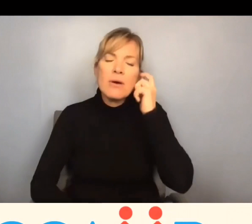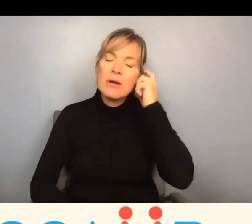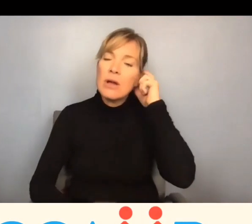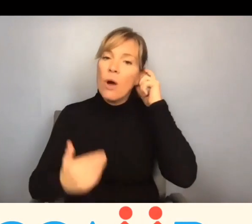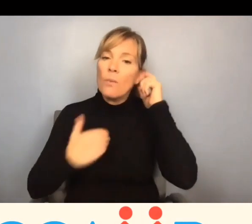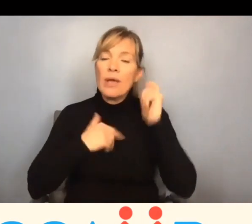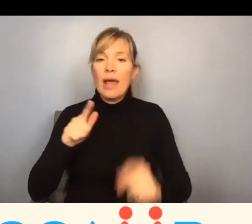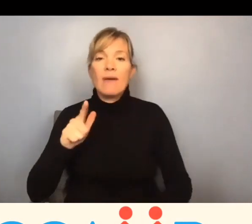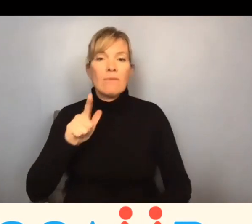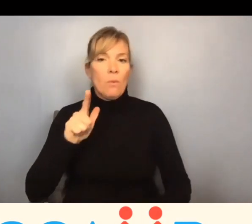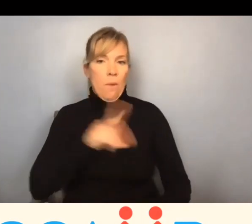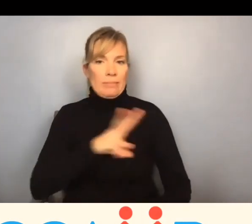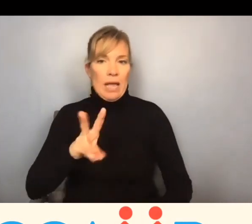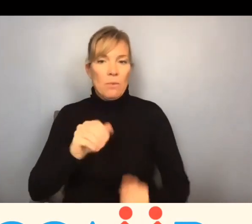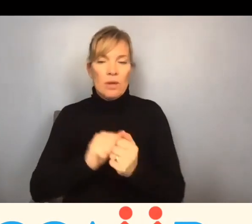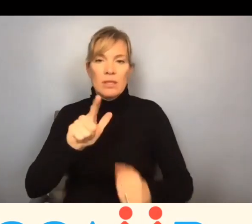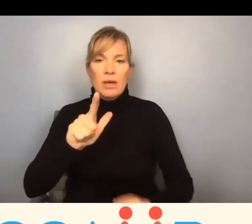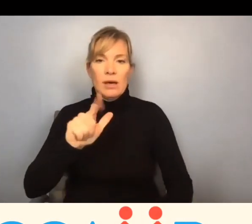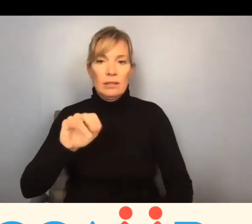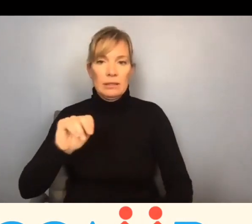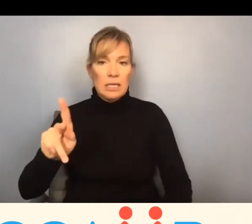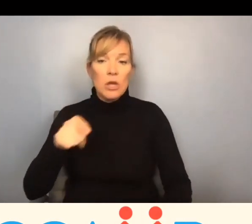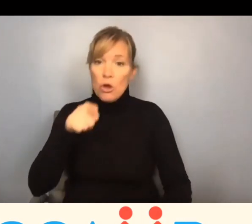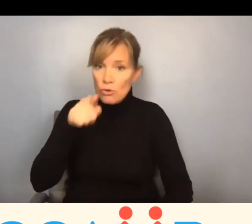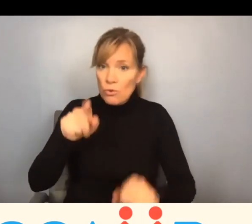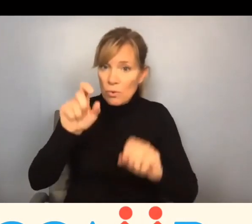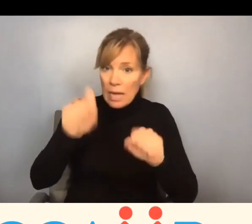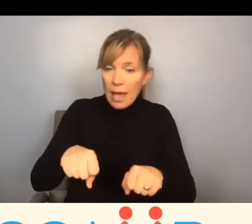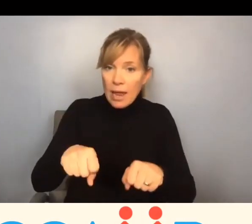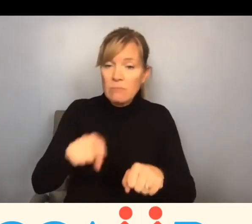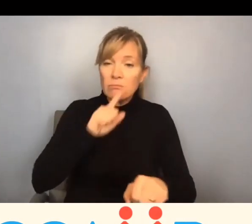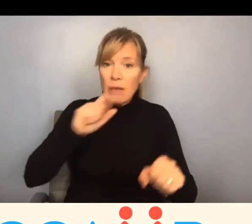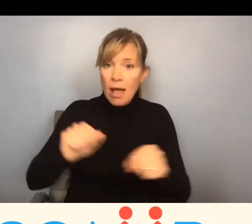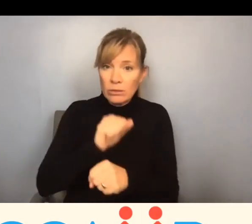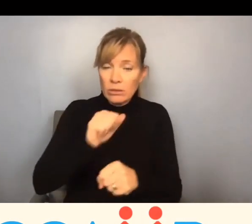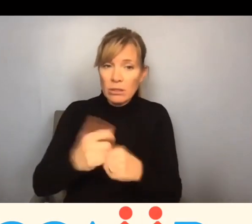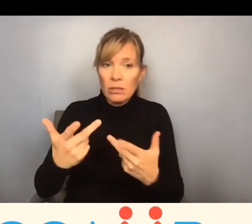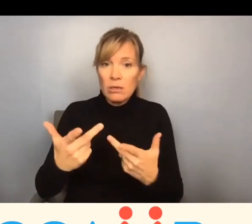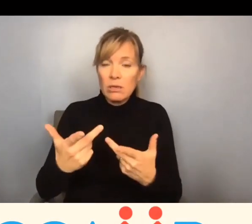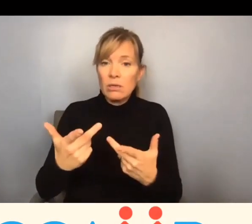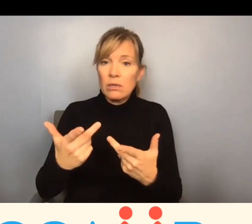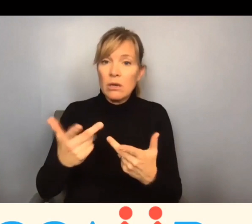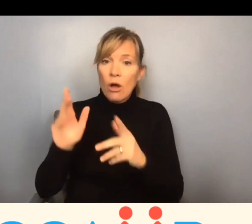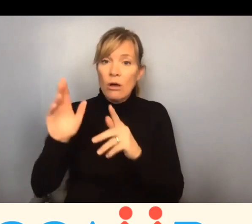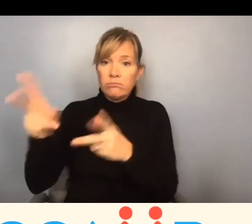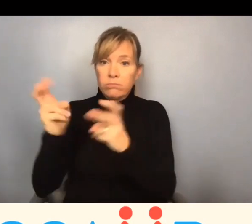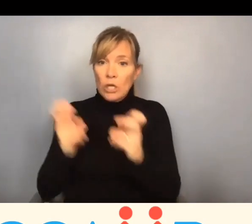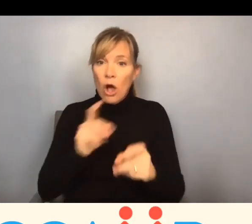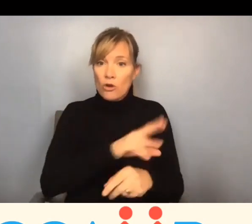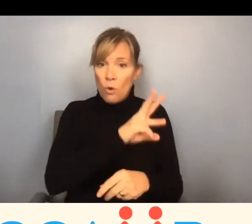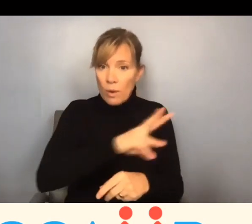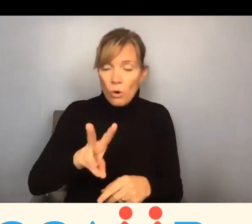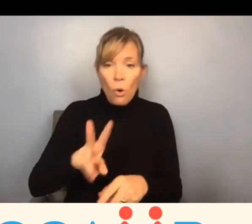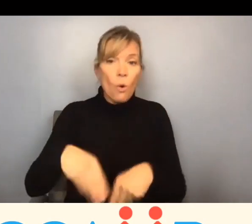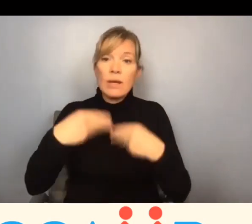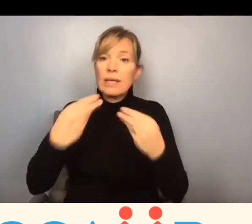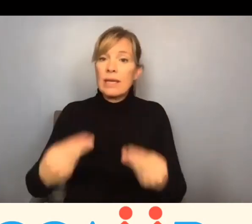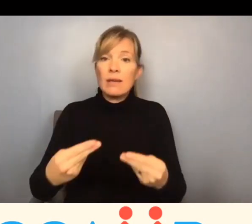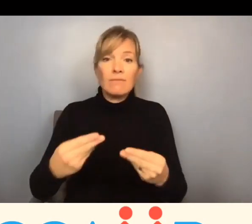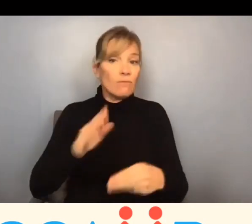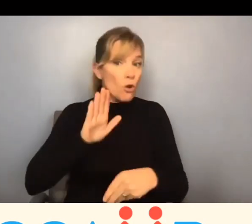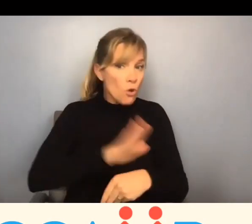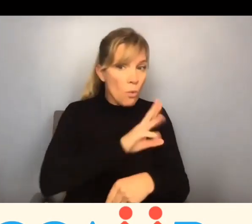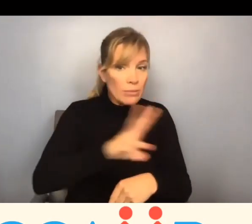on our website that you can actually put on your website, or provide on your